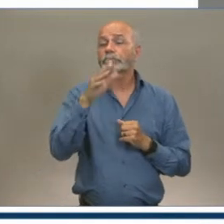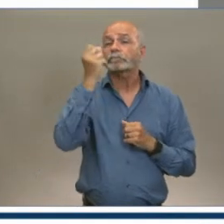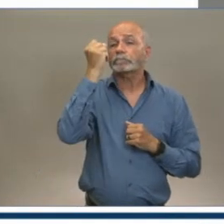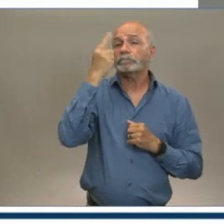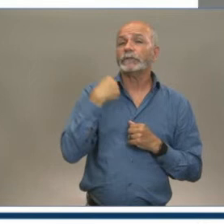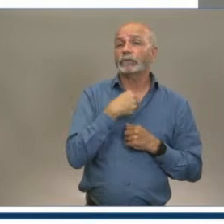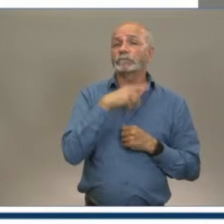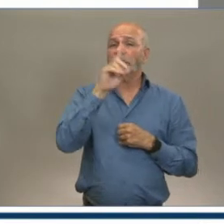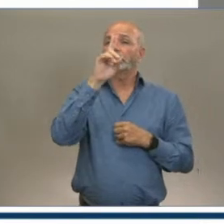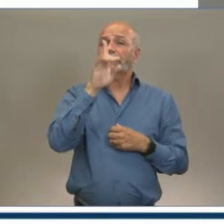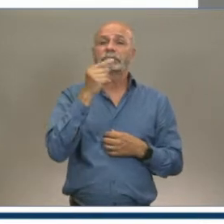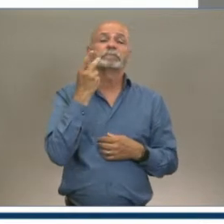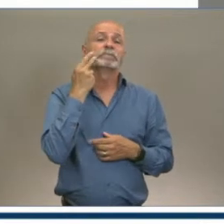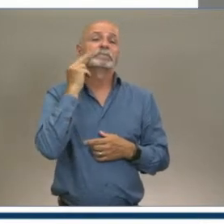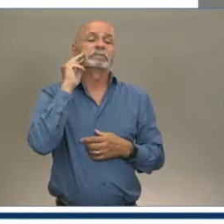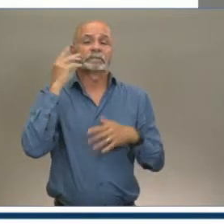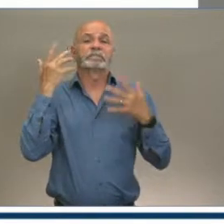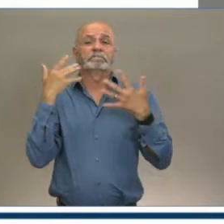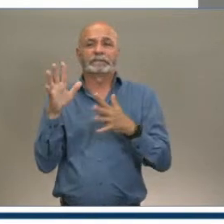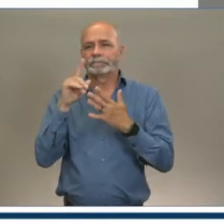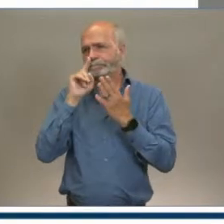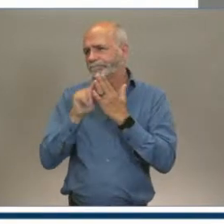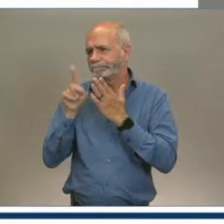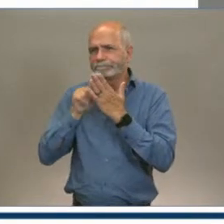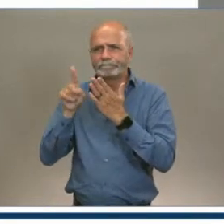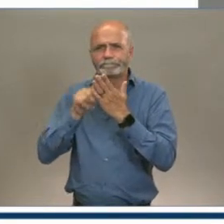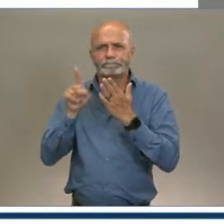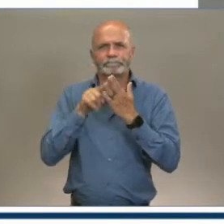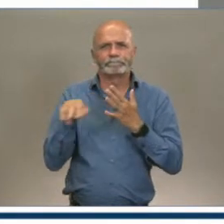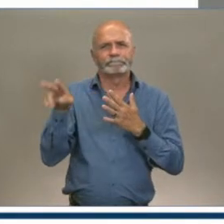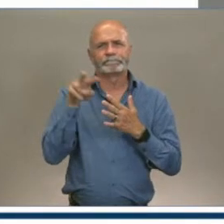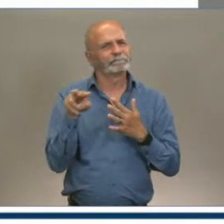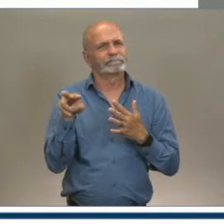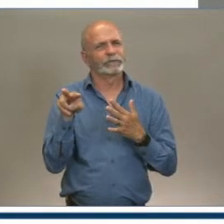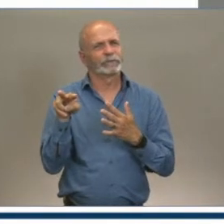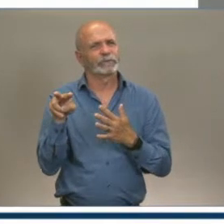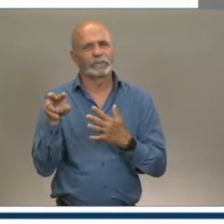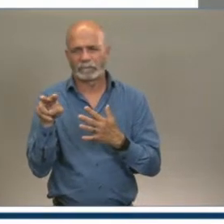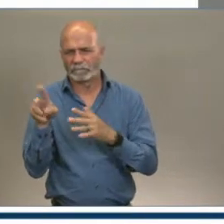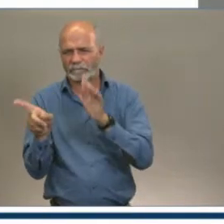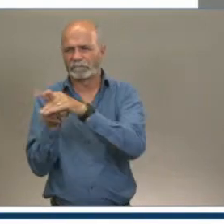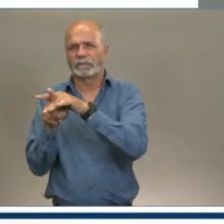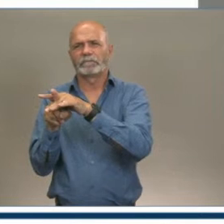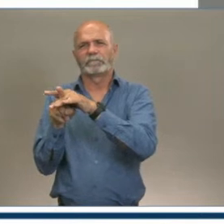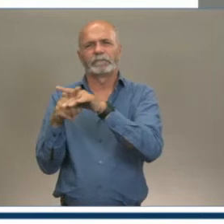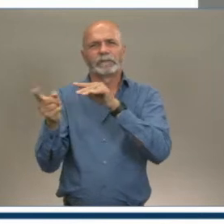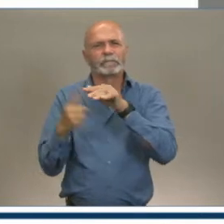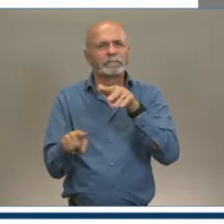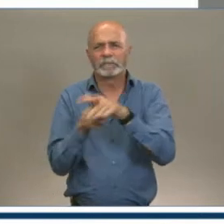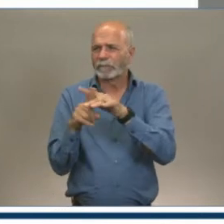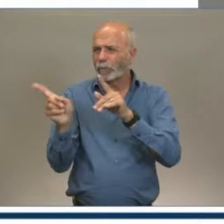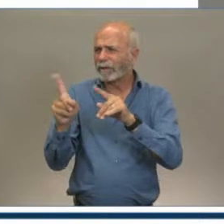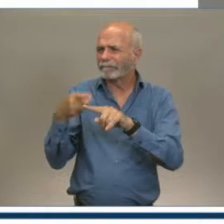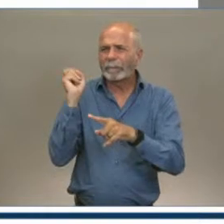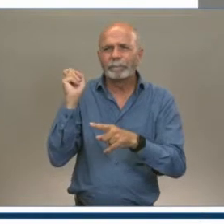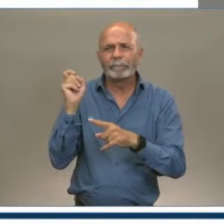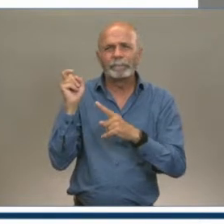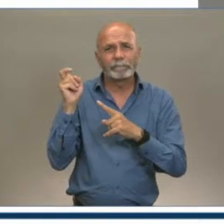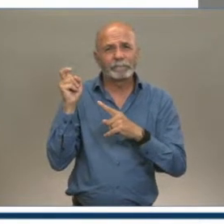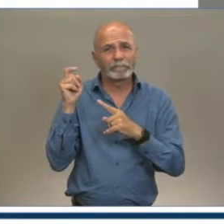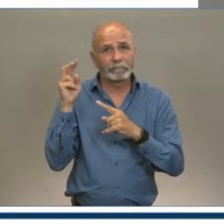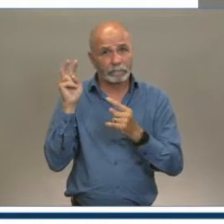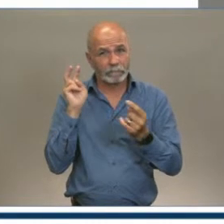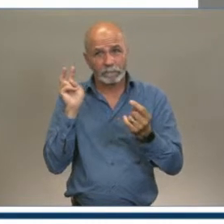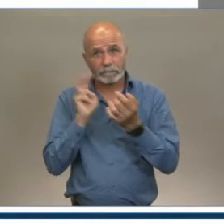where there have been, at least initially, we put them source unknown. One day does not mean that all goes away.